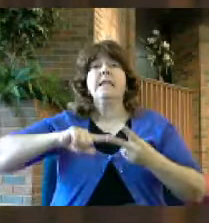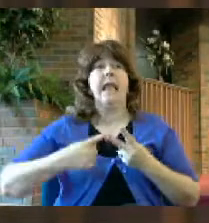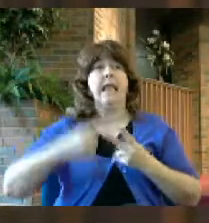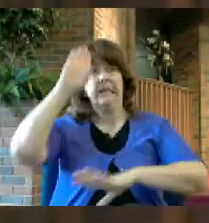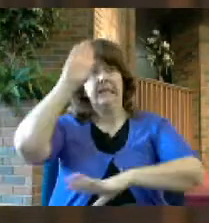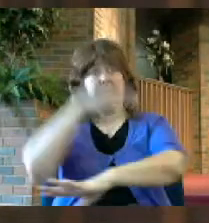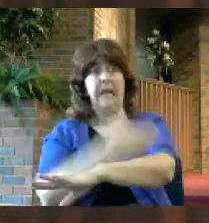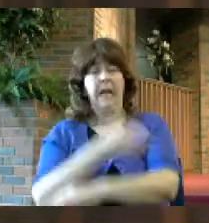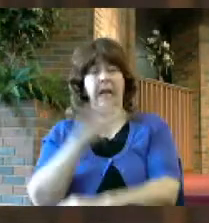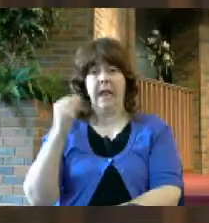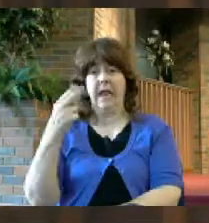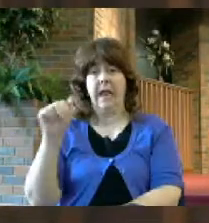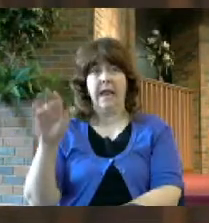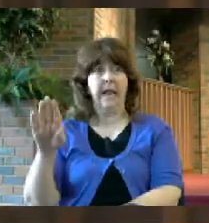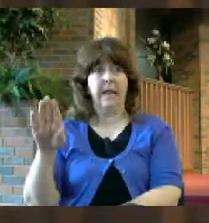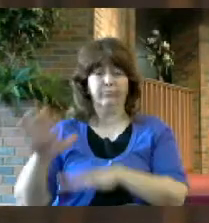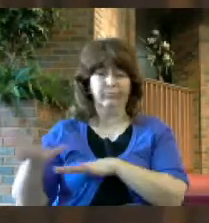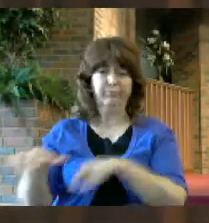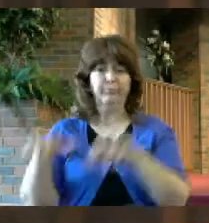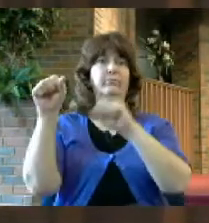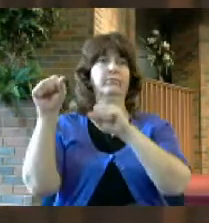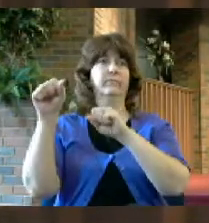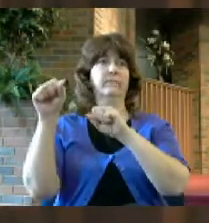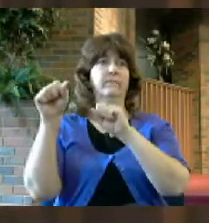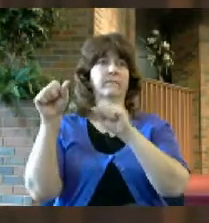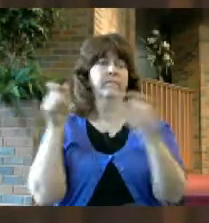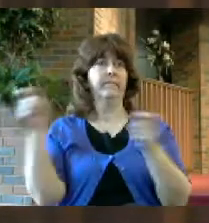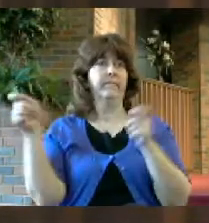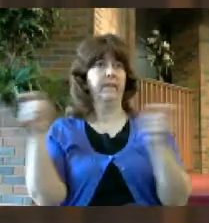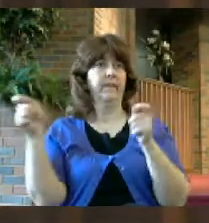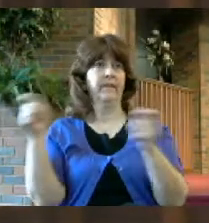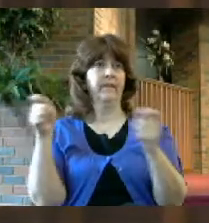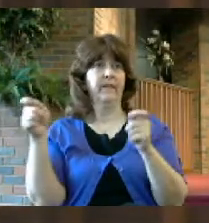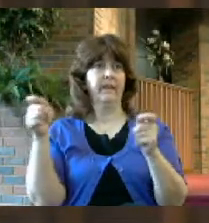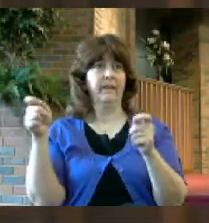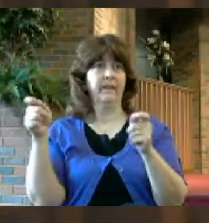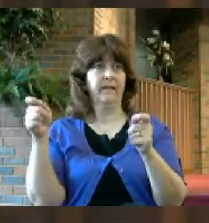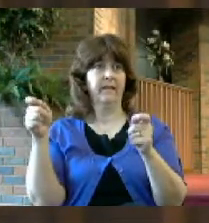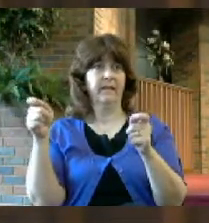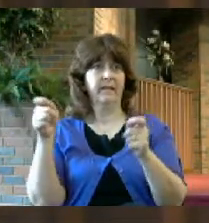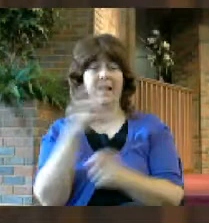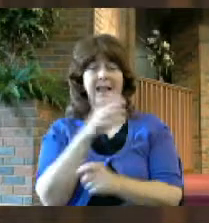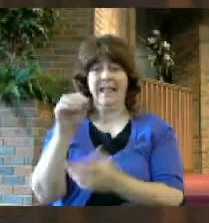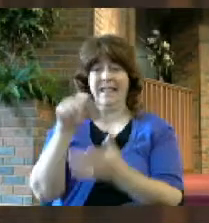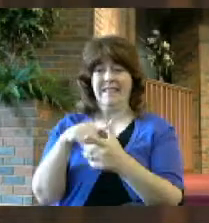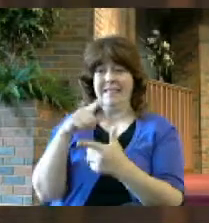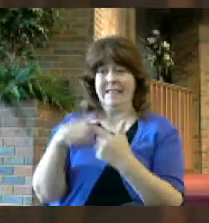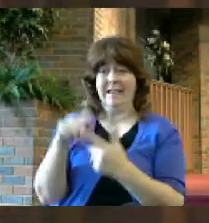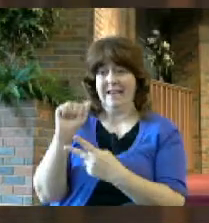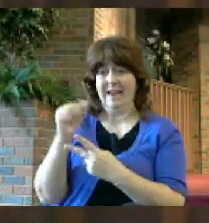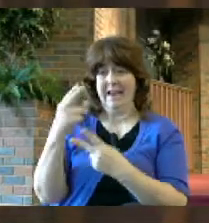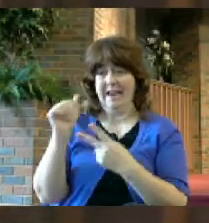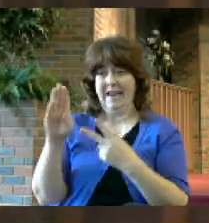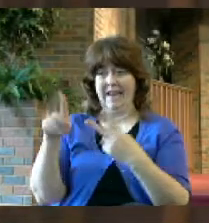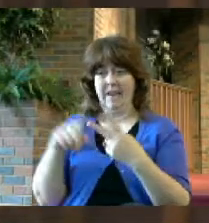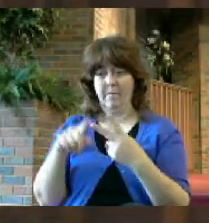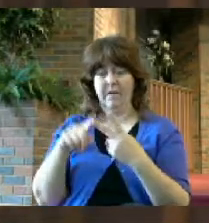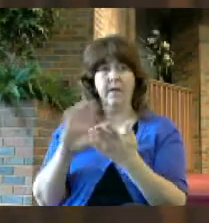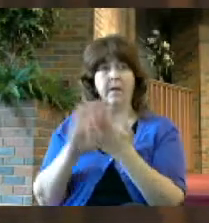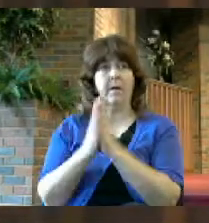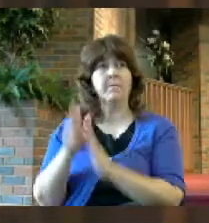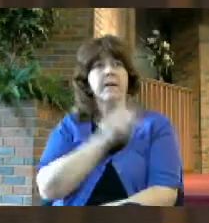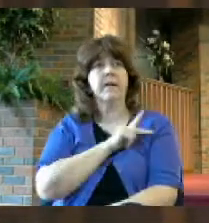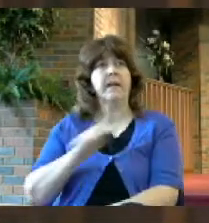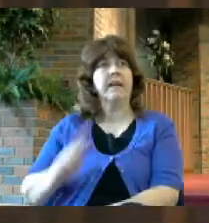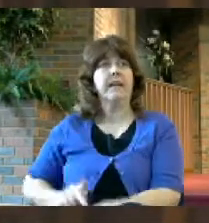place. In the 38th year of Asa, king of Judah, Ahab, the son of Omri, became king over Israel. And